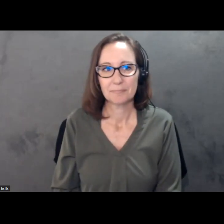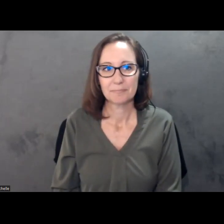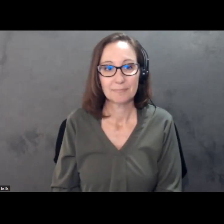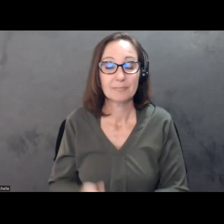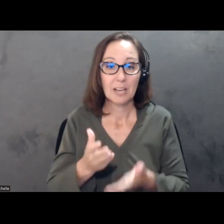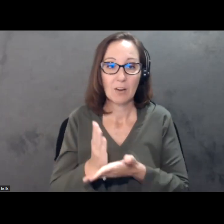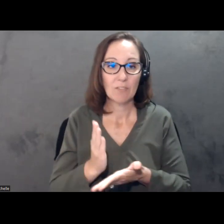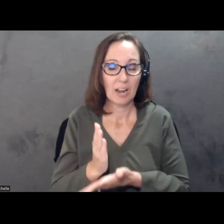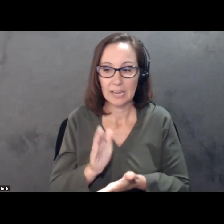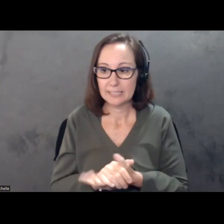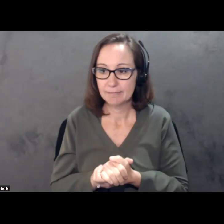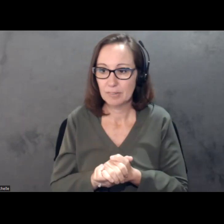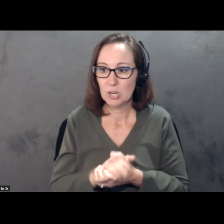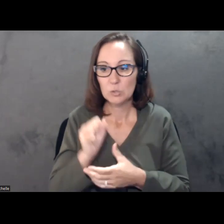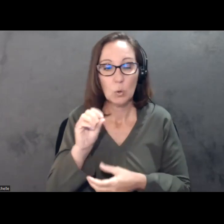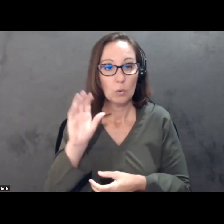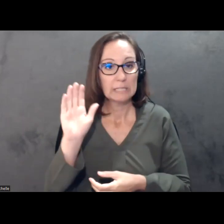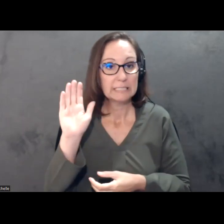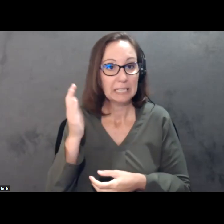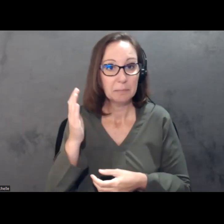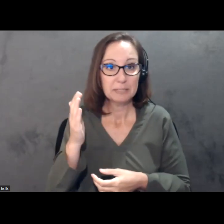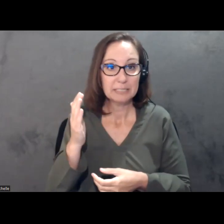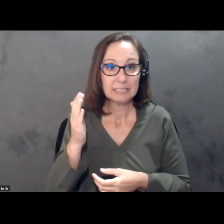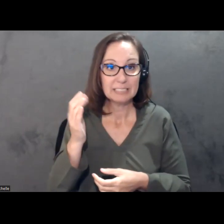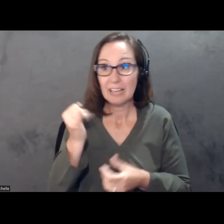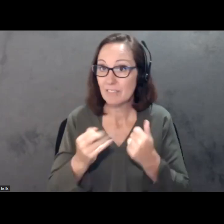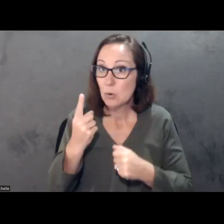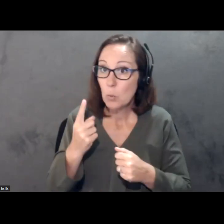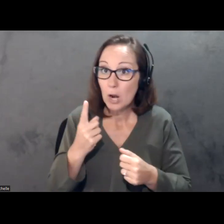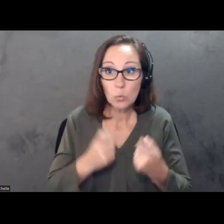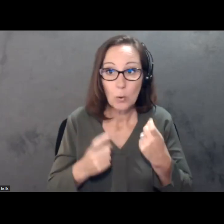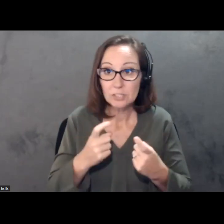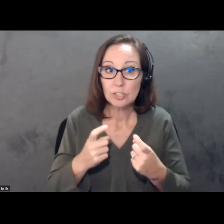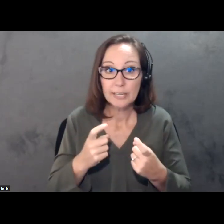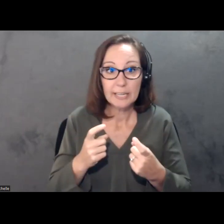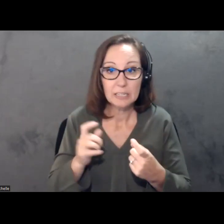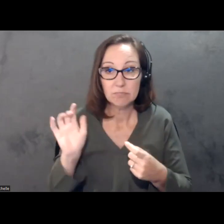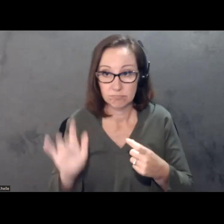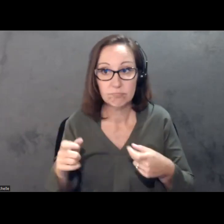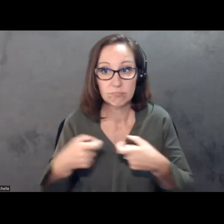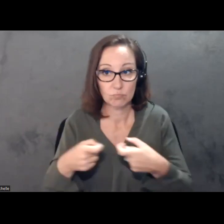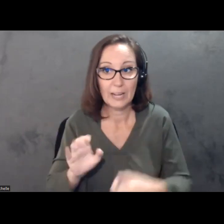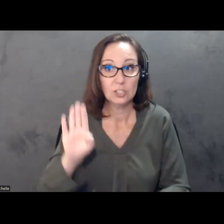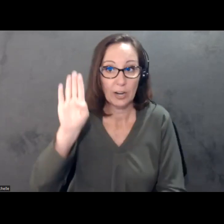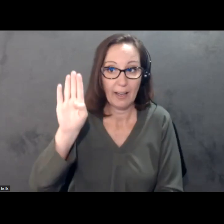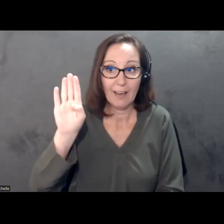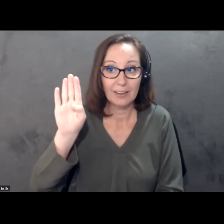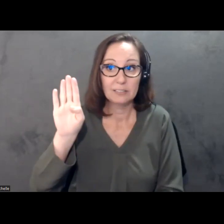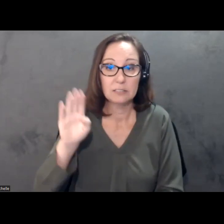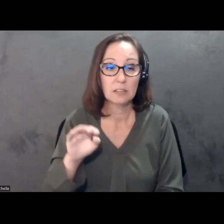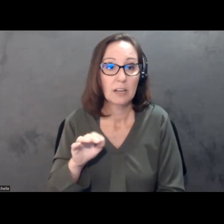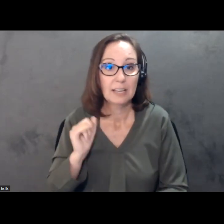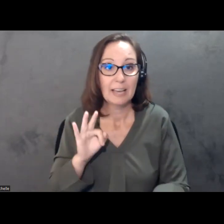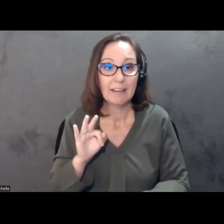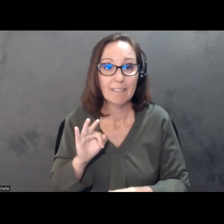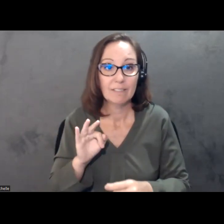All right, so it looks like if anybody has a question, feel free to hit the raise your hand icon if you have any questions regarding any of